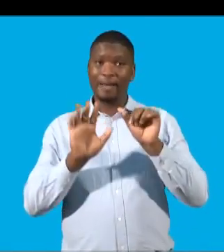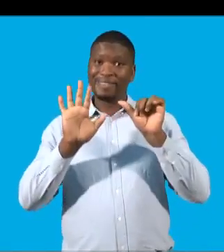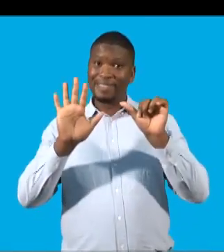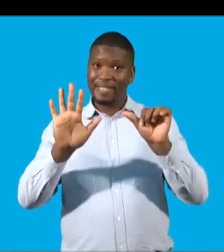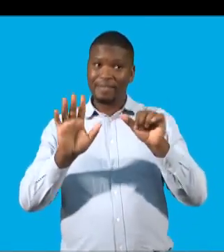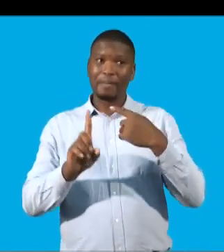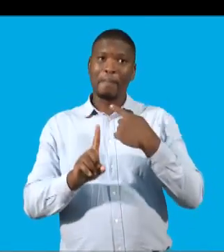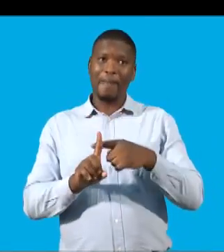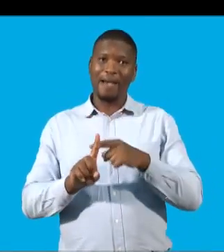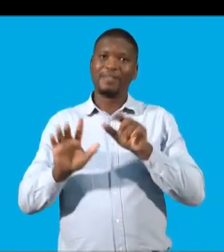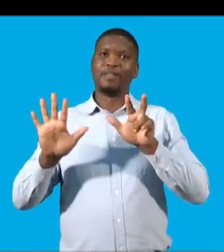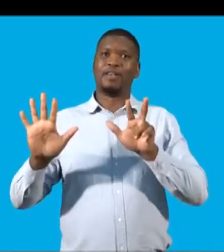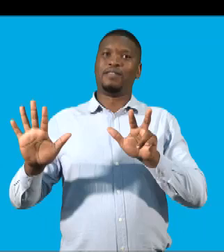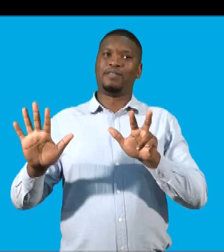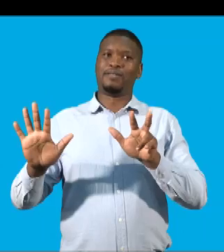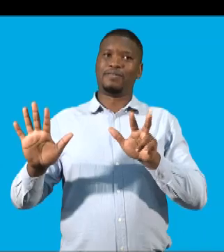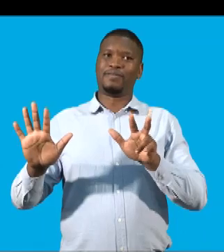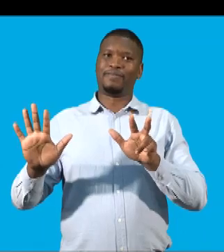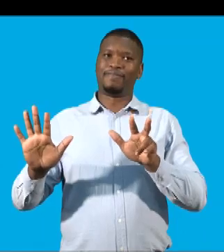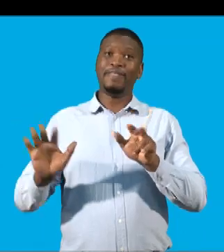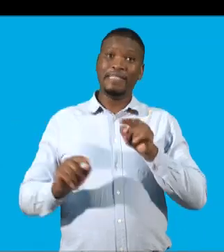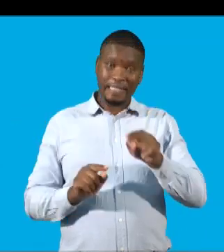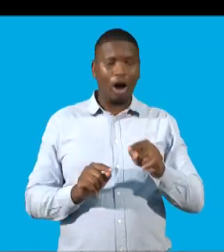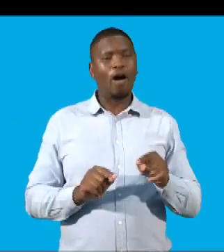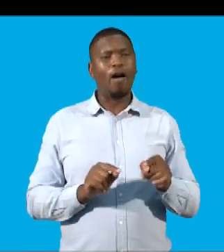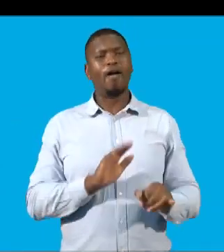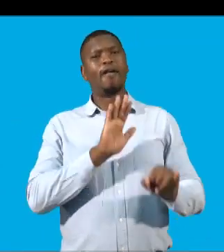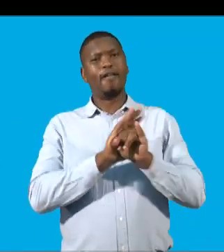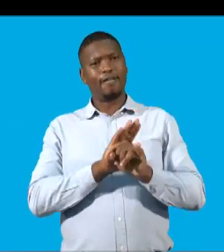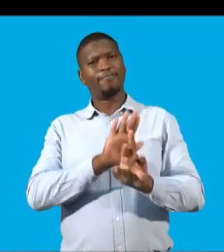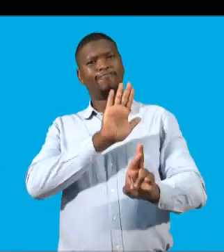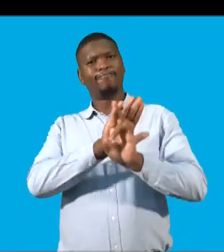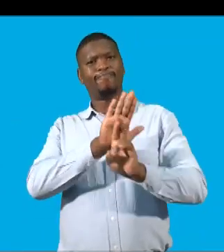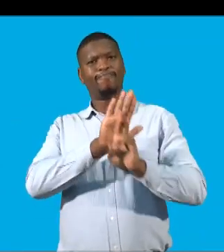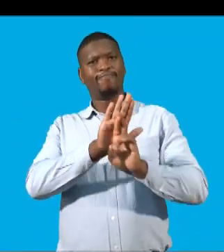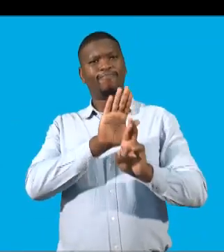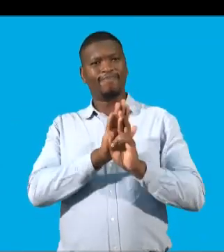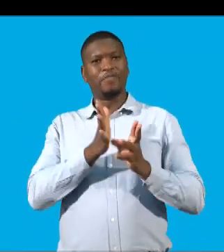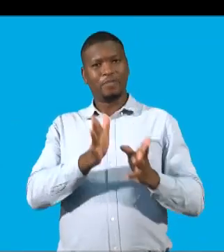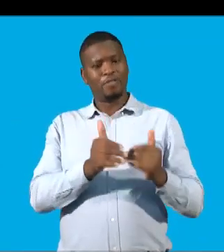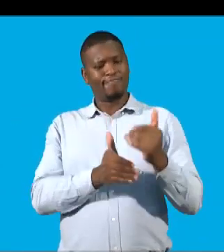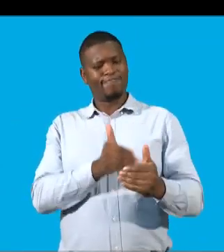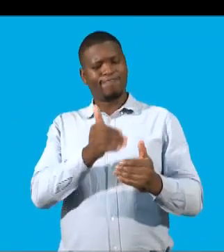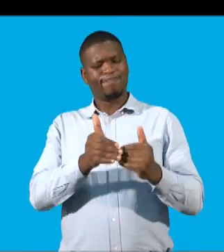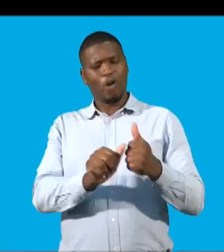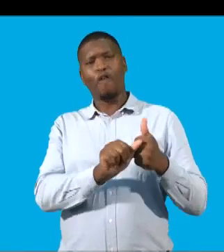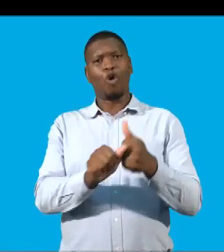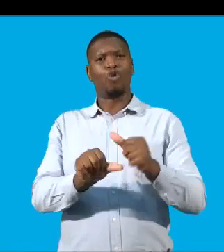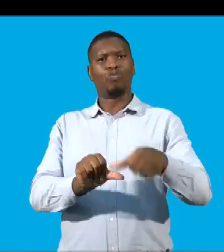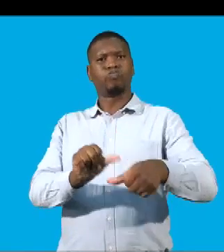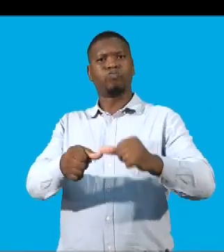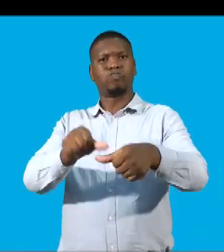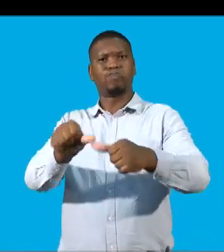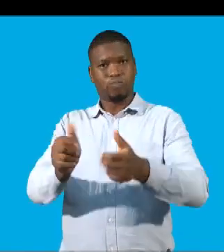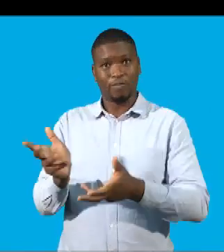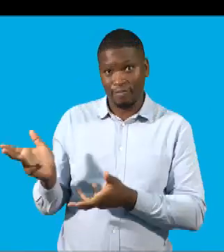6 plus 8. And this is how we represent it, because we know that we are working with a series, we are working with